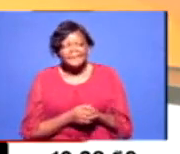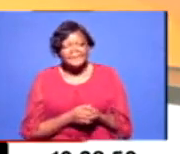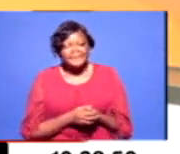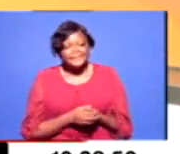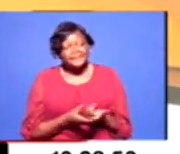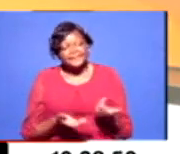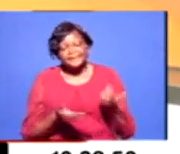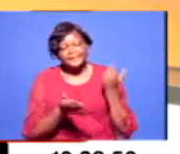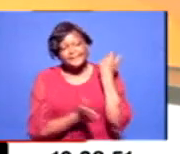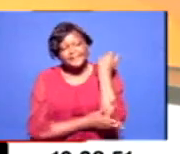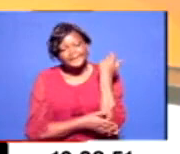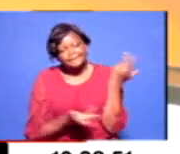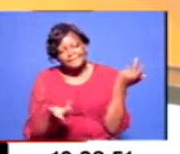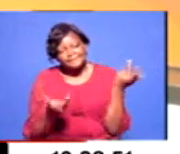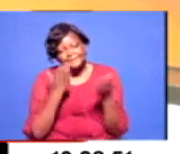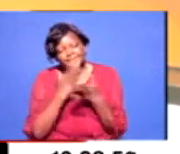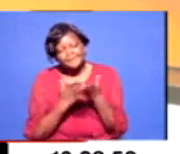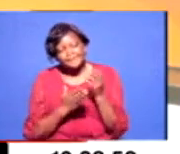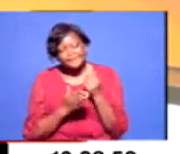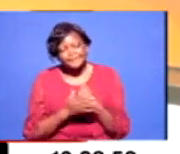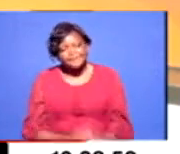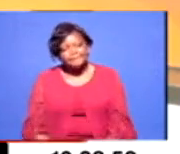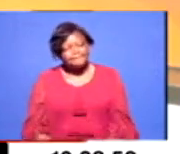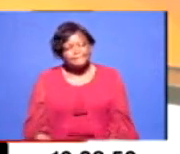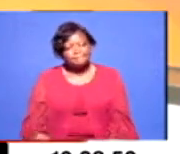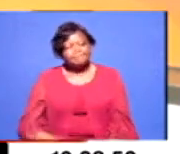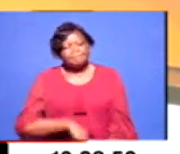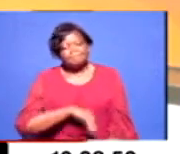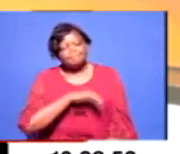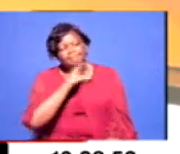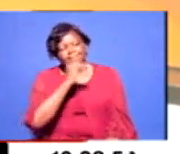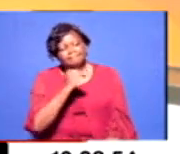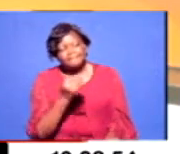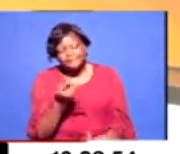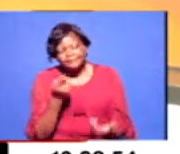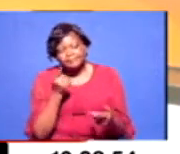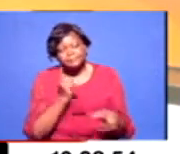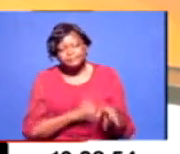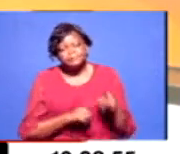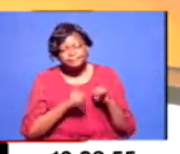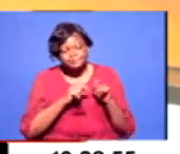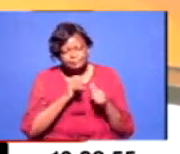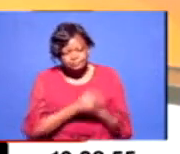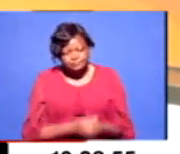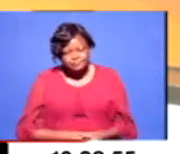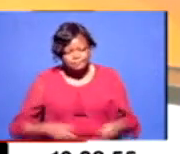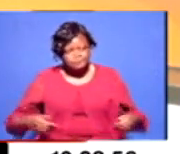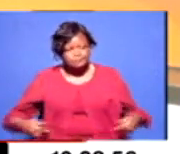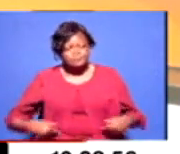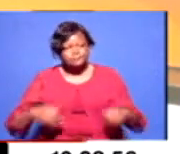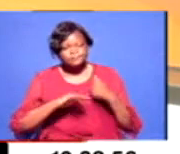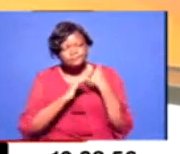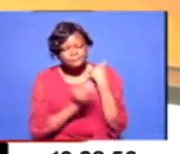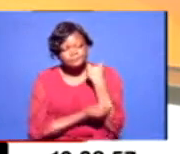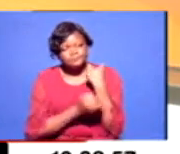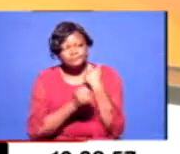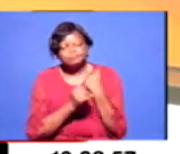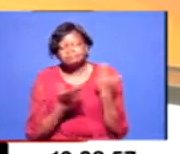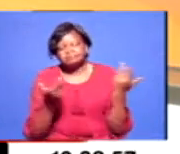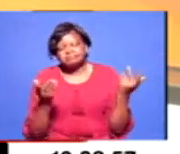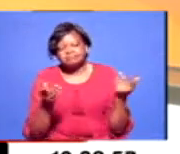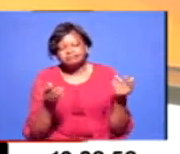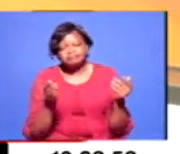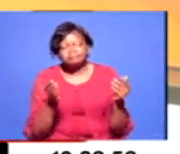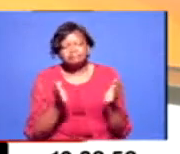bad in some counties in when it comes to teenage pregnancies,